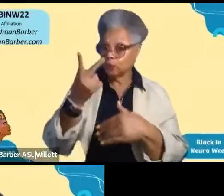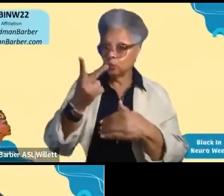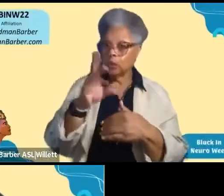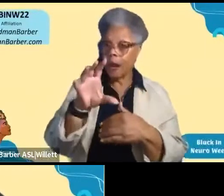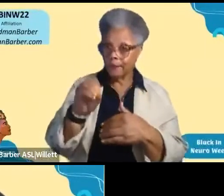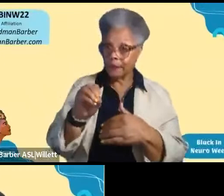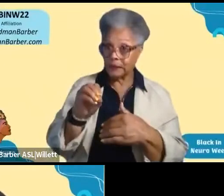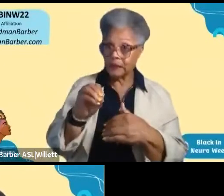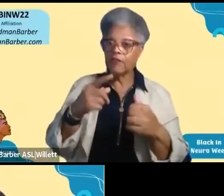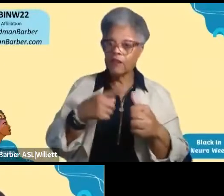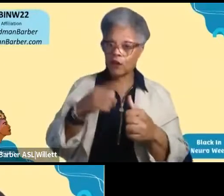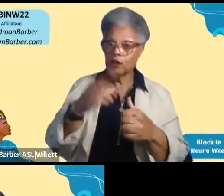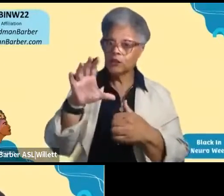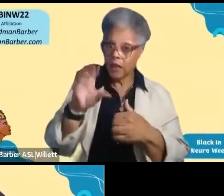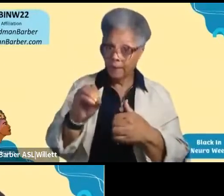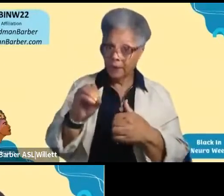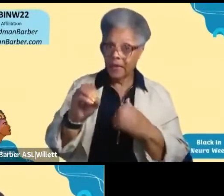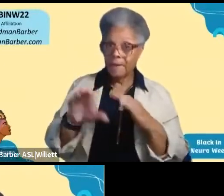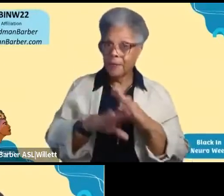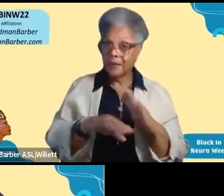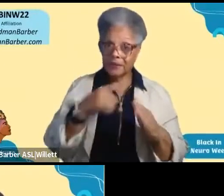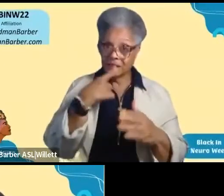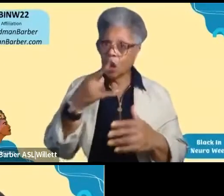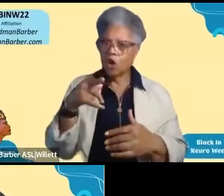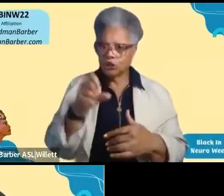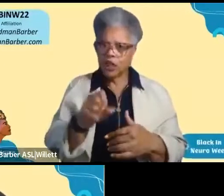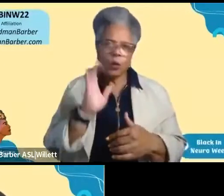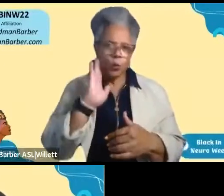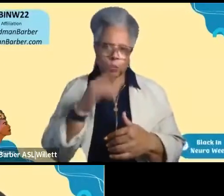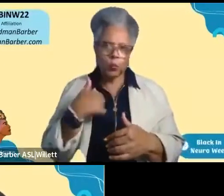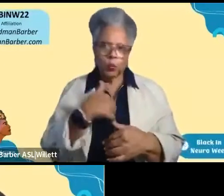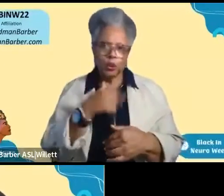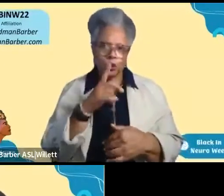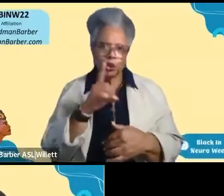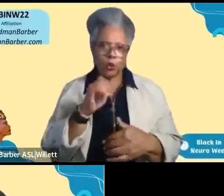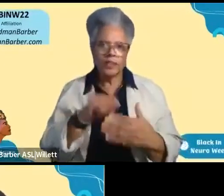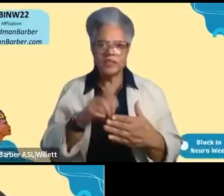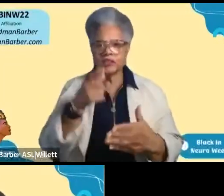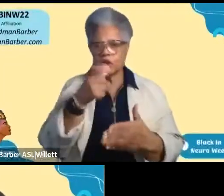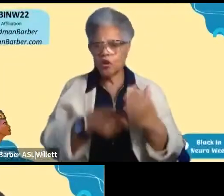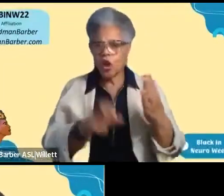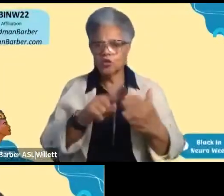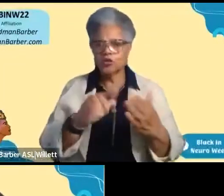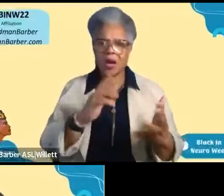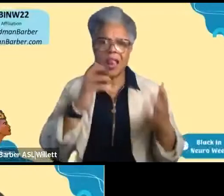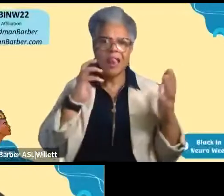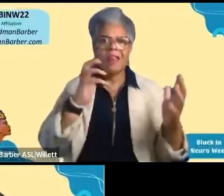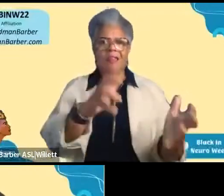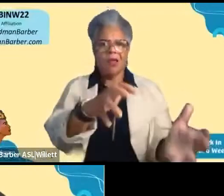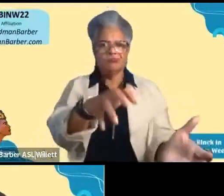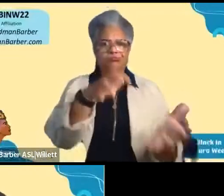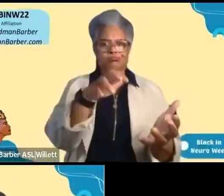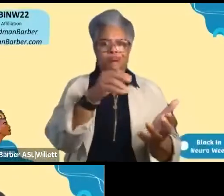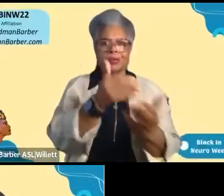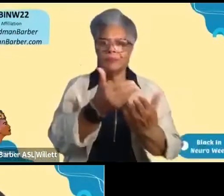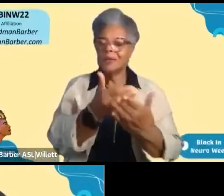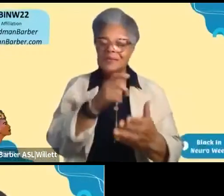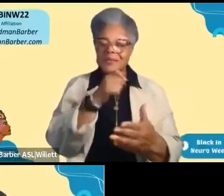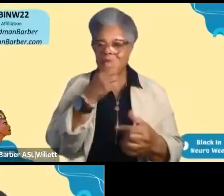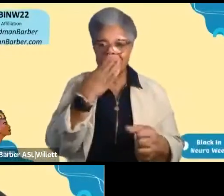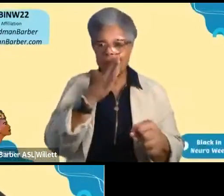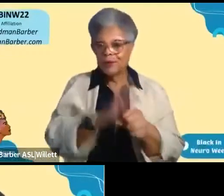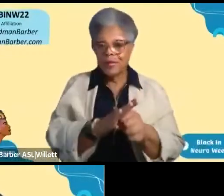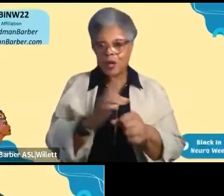and the first company basically said, yeah, sure, we'll do it. This will cost you a lot of money, and there's no guarantee that we'll actually give